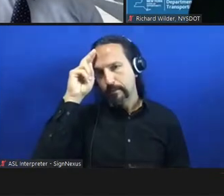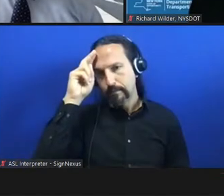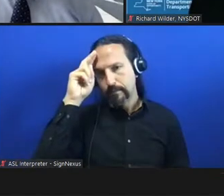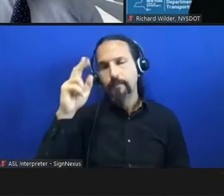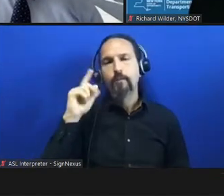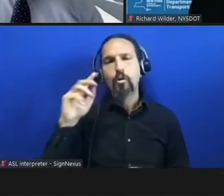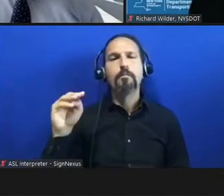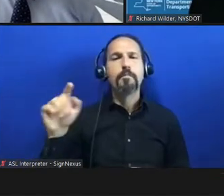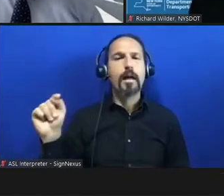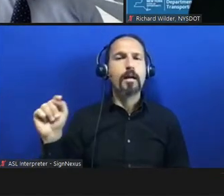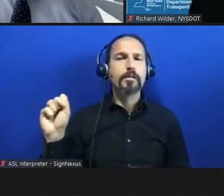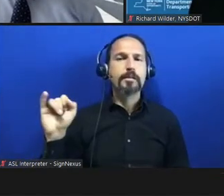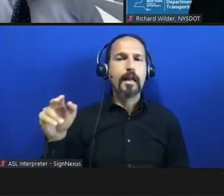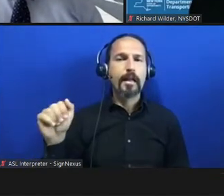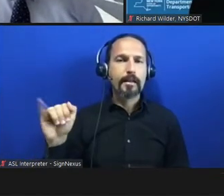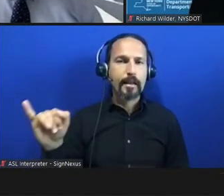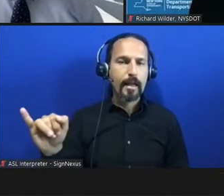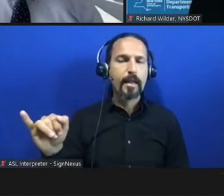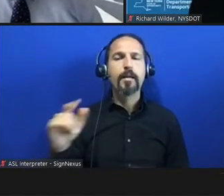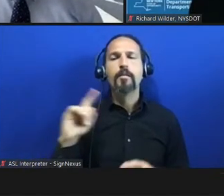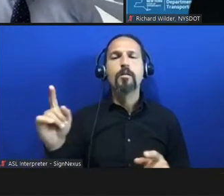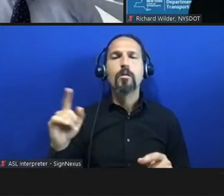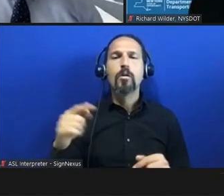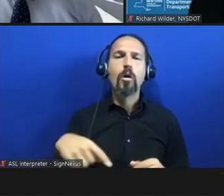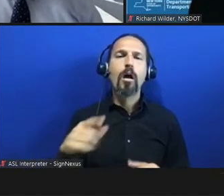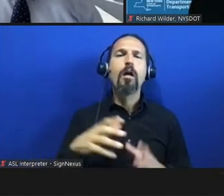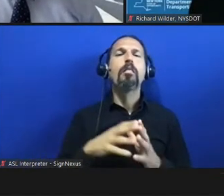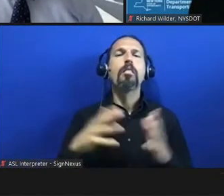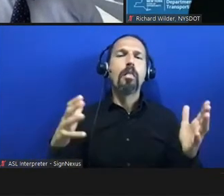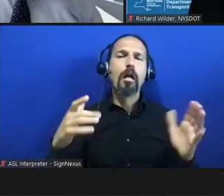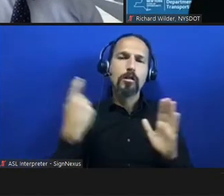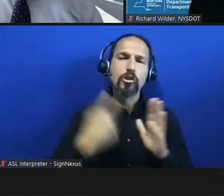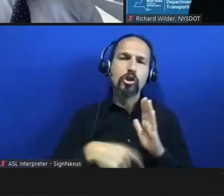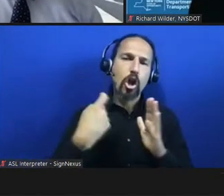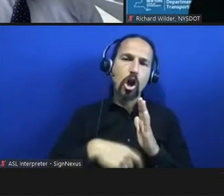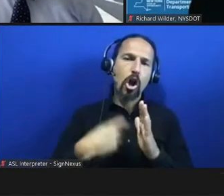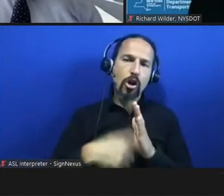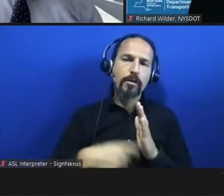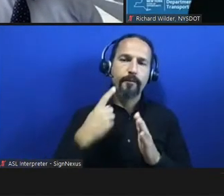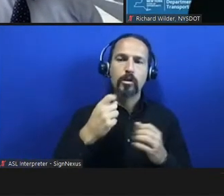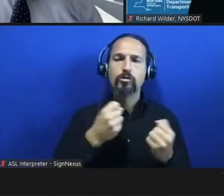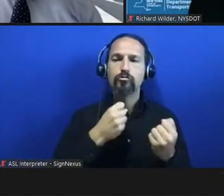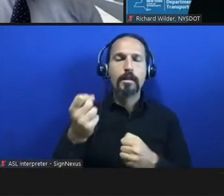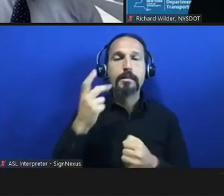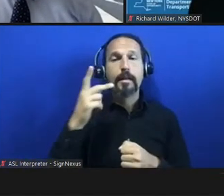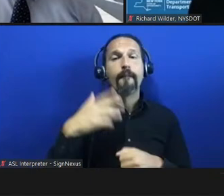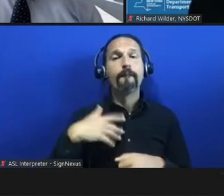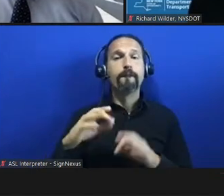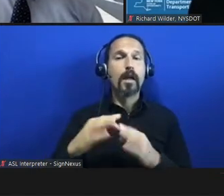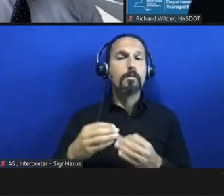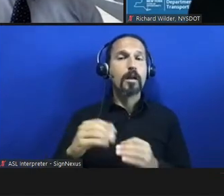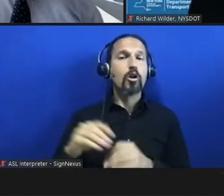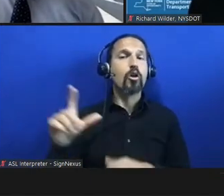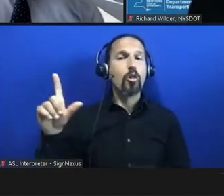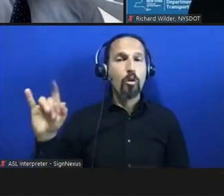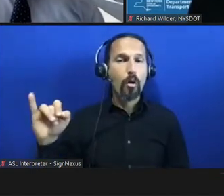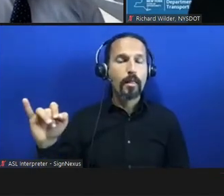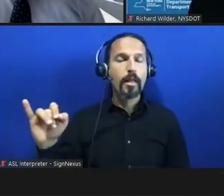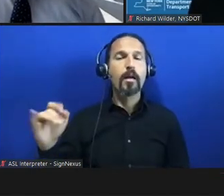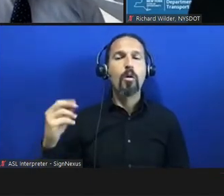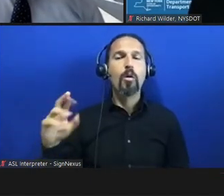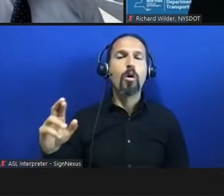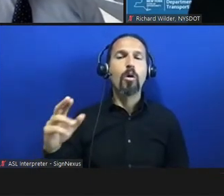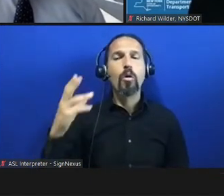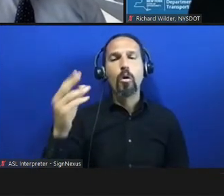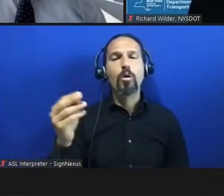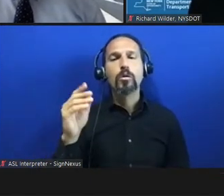at Mount Sinai moreover we Face owners tolls whenever driving is your relatives on Long Island or simply doing something like